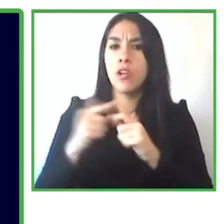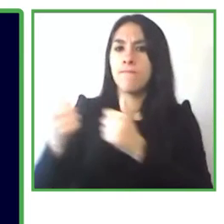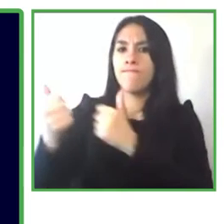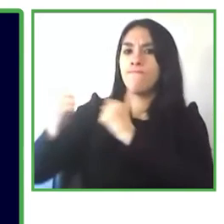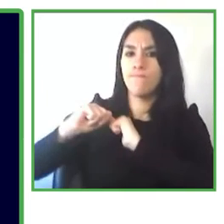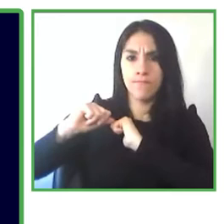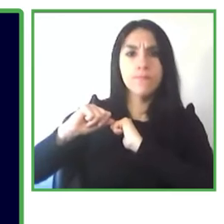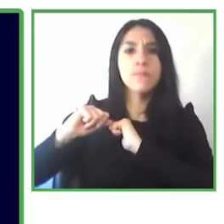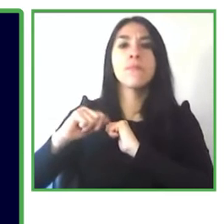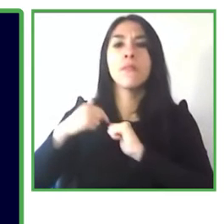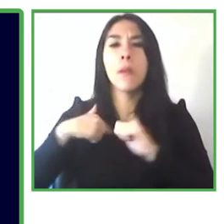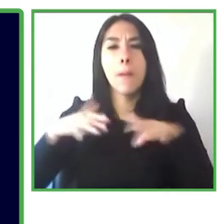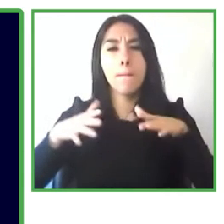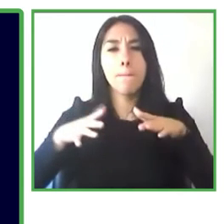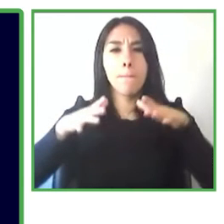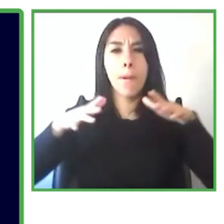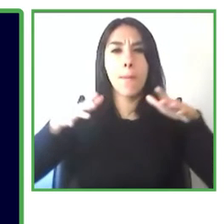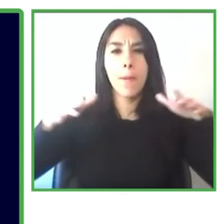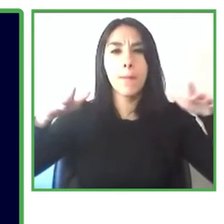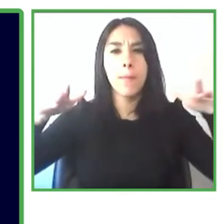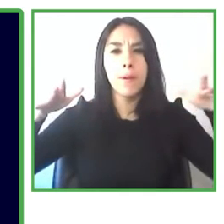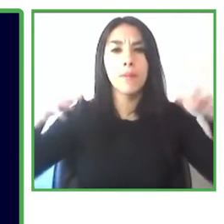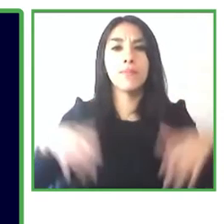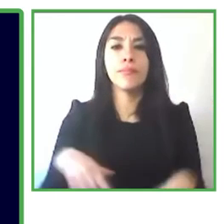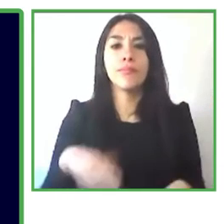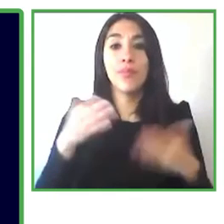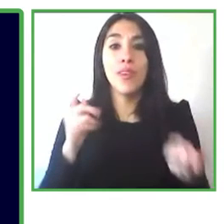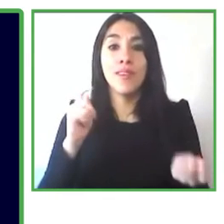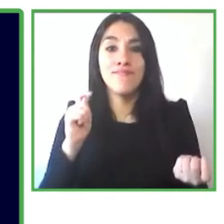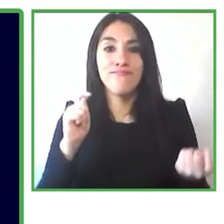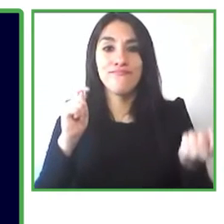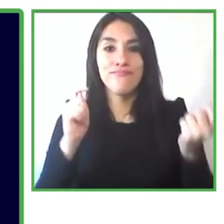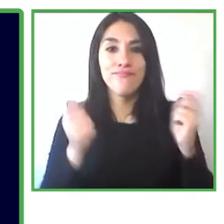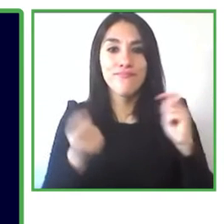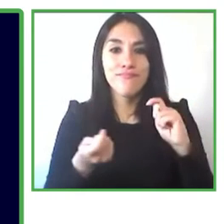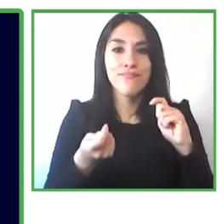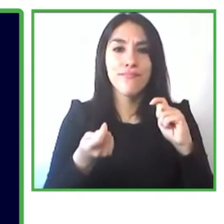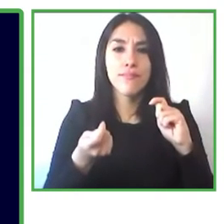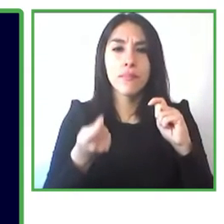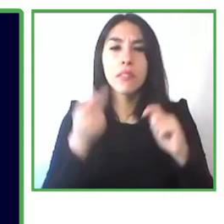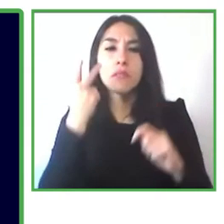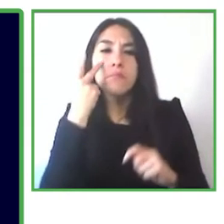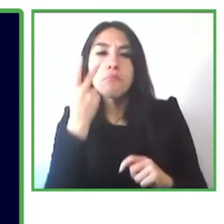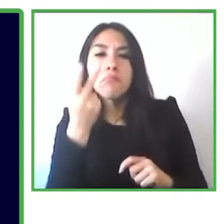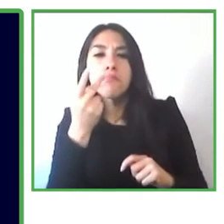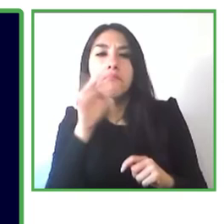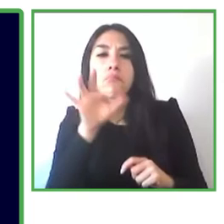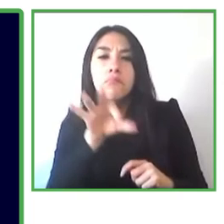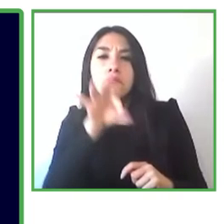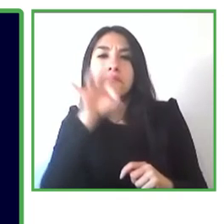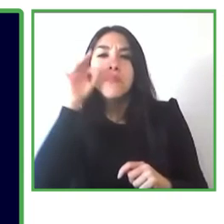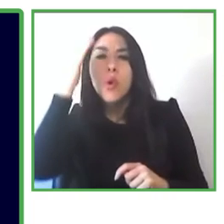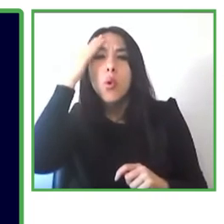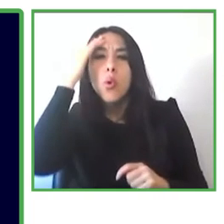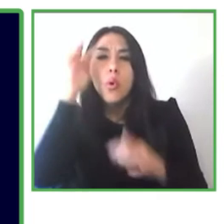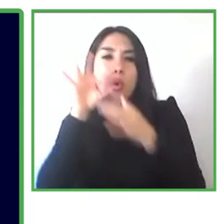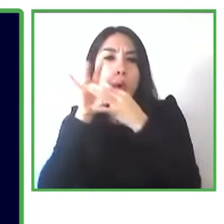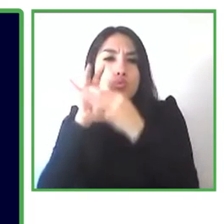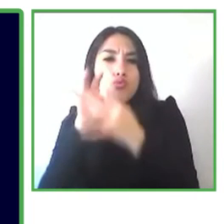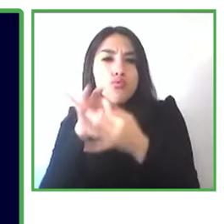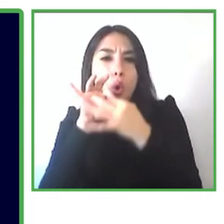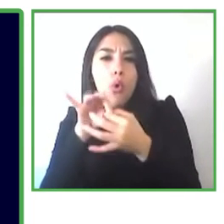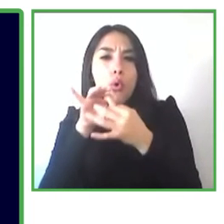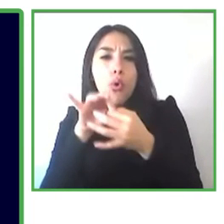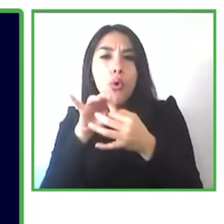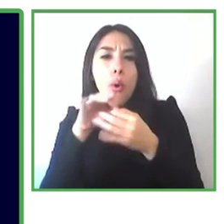were bigger and bigger. And in this shift of paradigm, we saw three main problems to be solved.